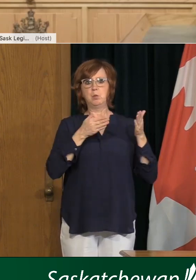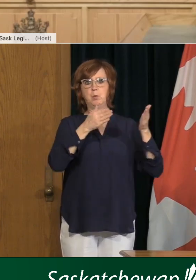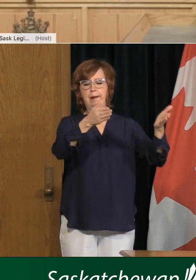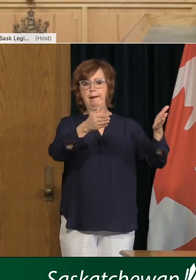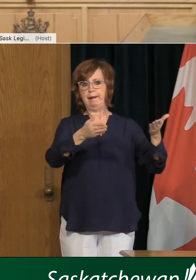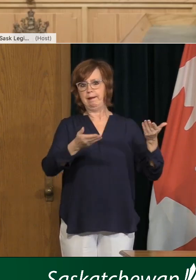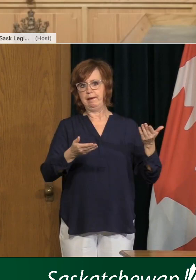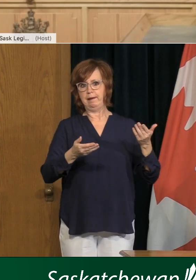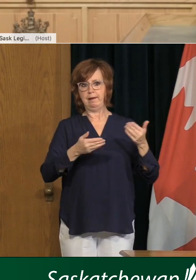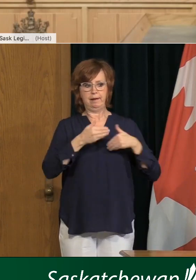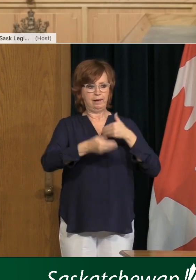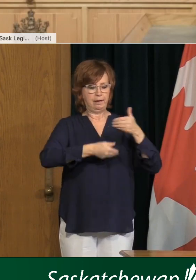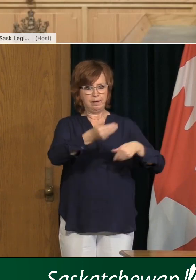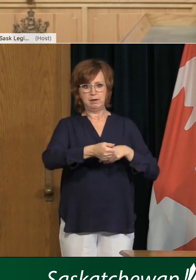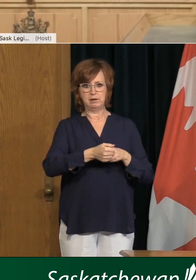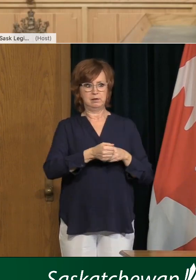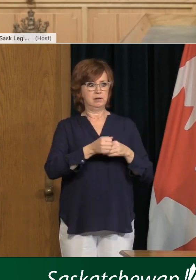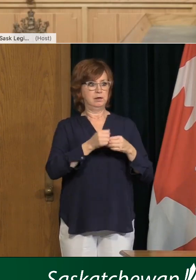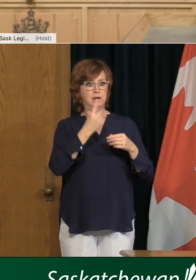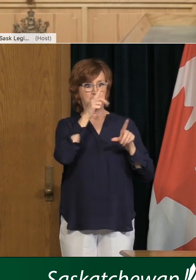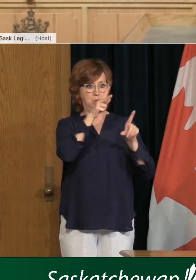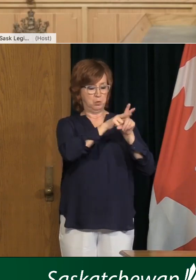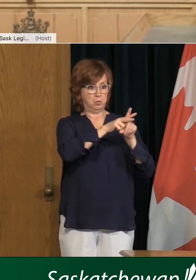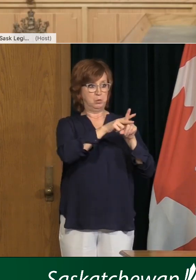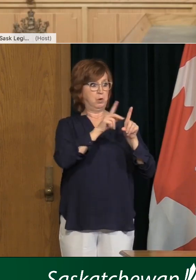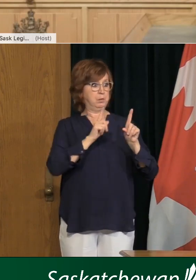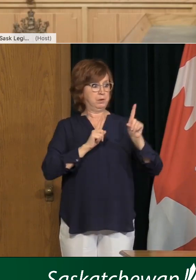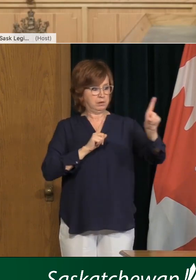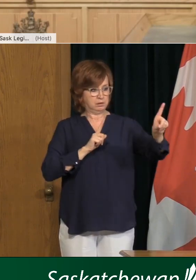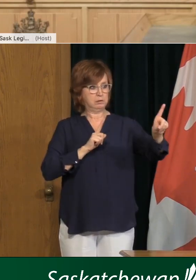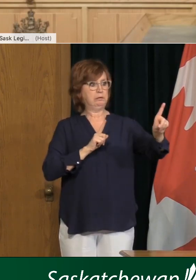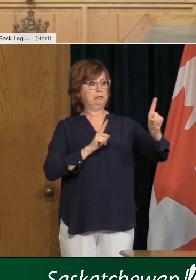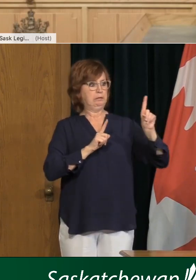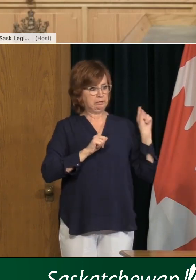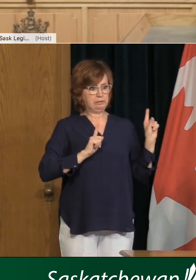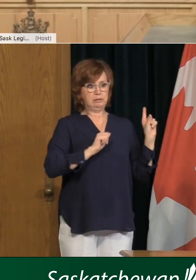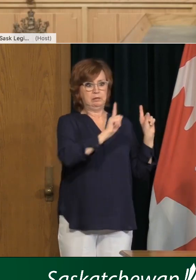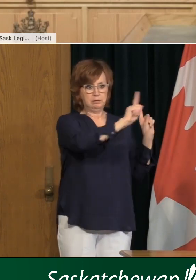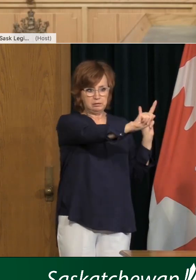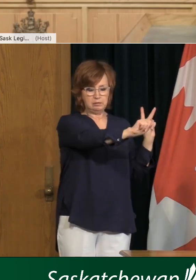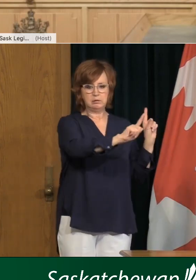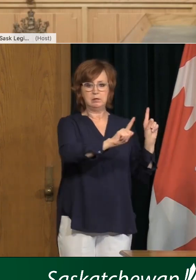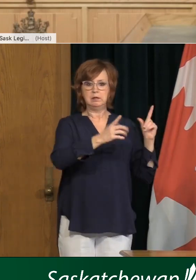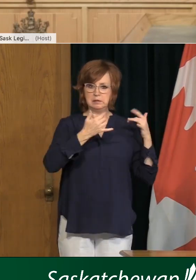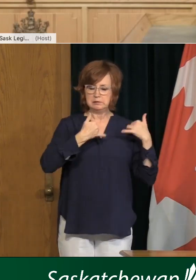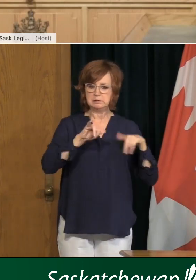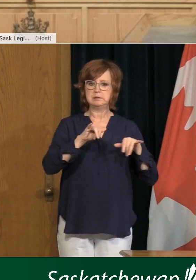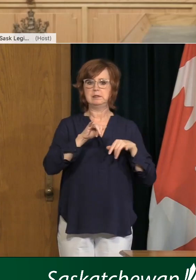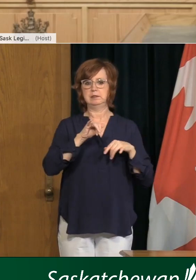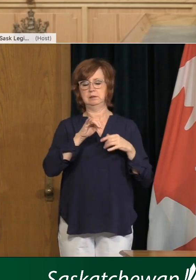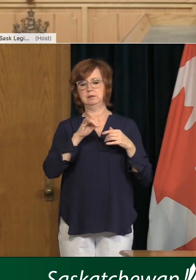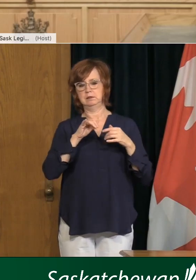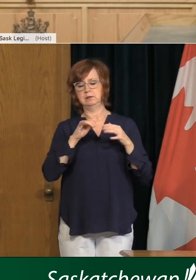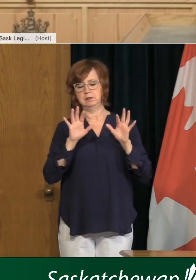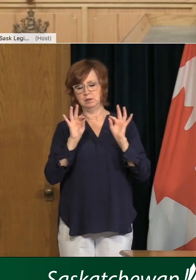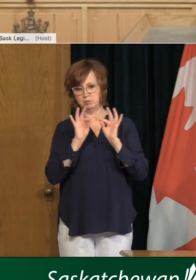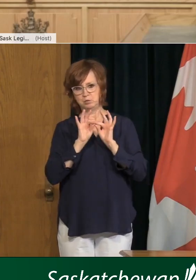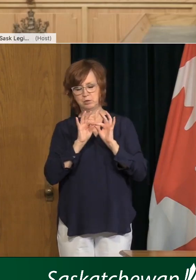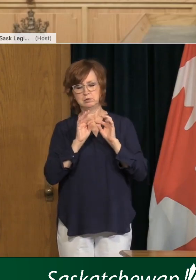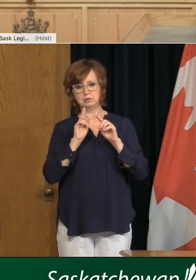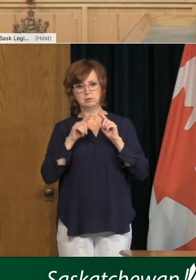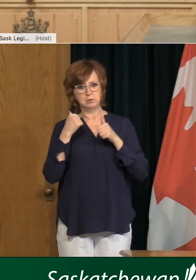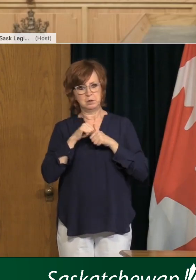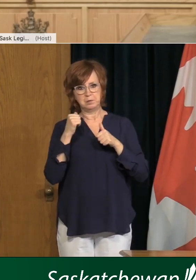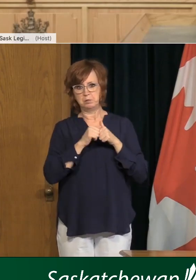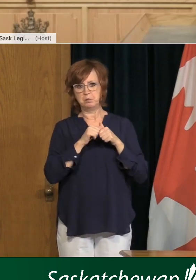expected to take us back into those quote-unquote regular times. And that'll include things like all of the elective